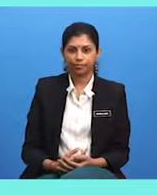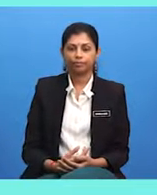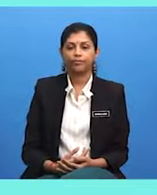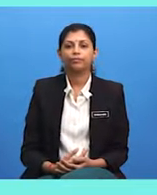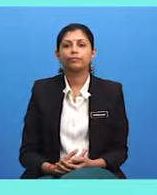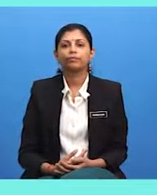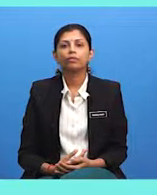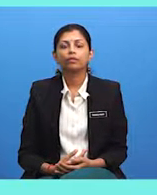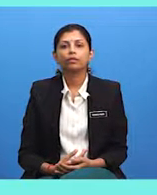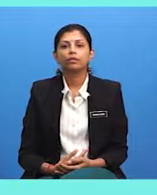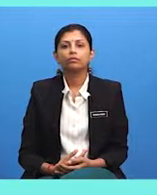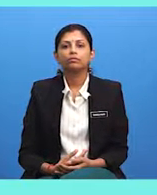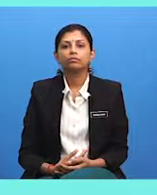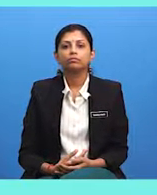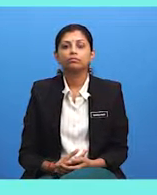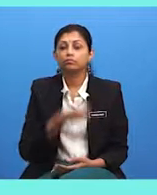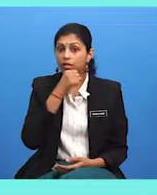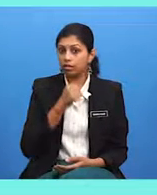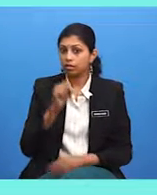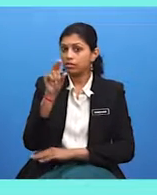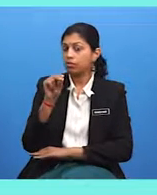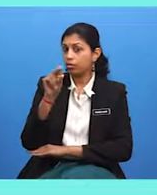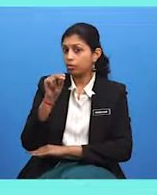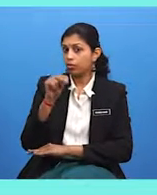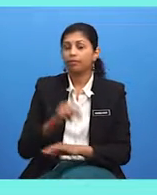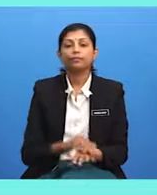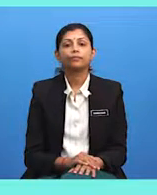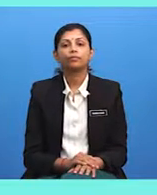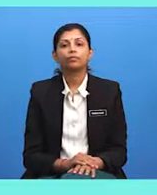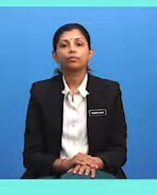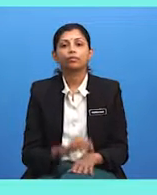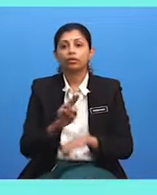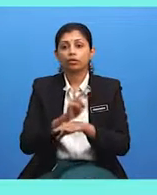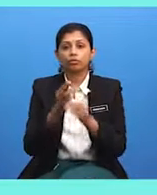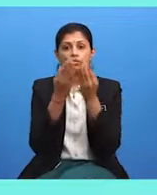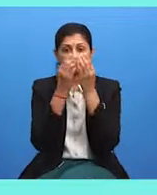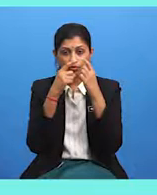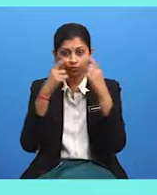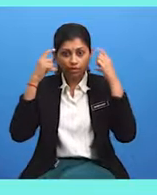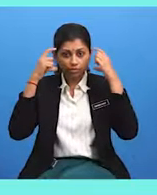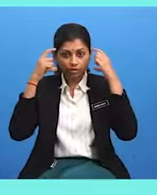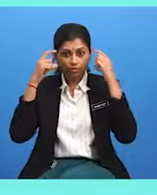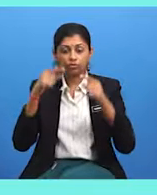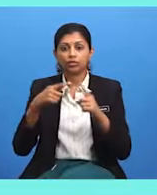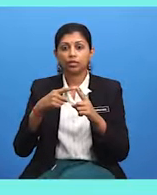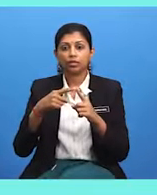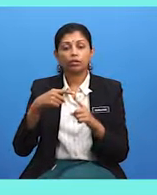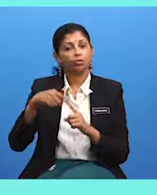virus, especially the elderly. Put on a face mask when talking to